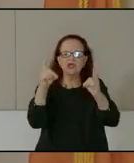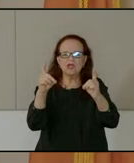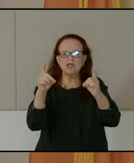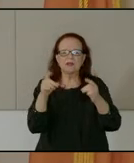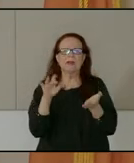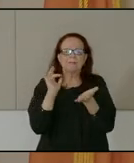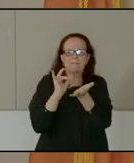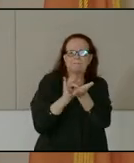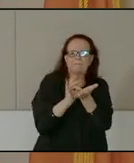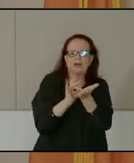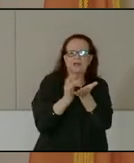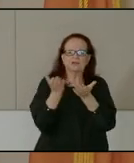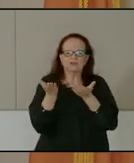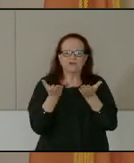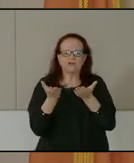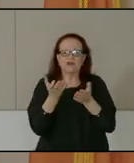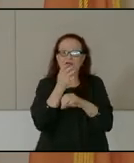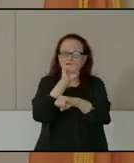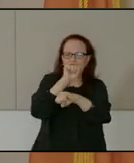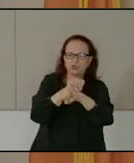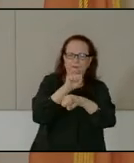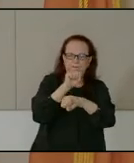medical services, and jobs.